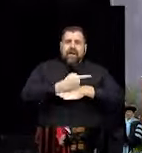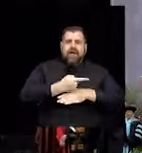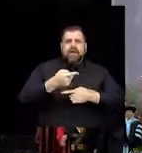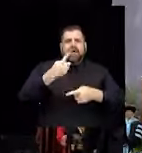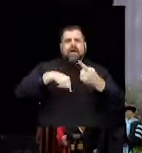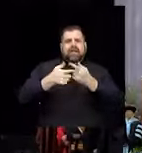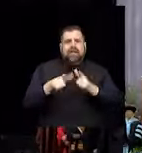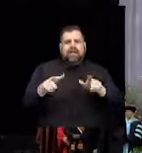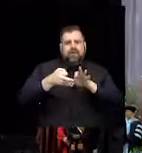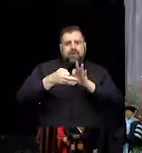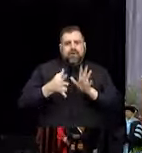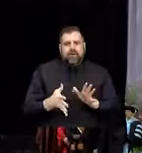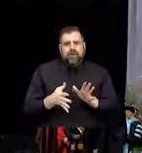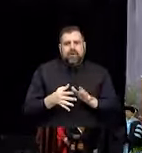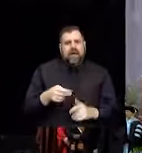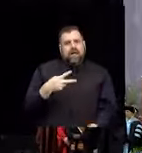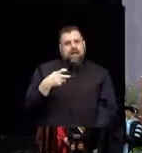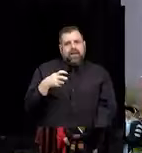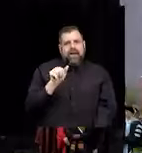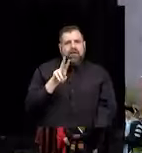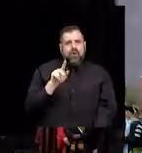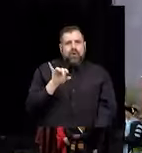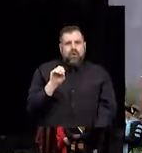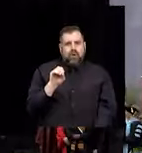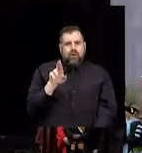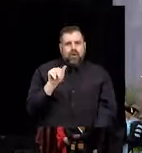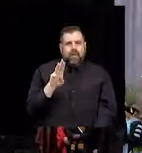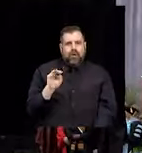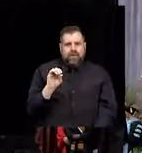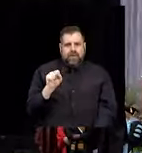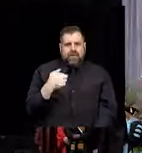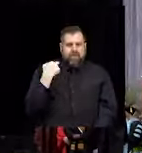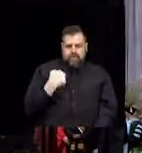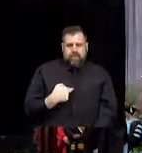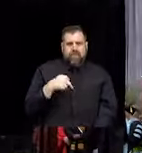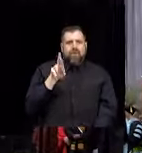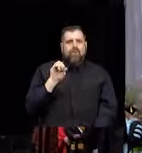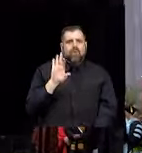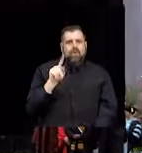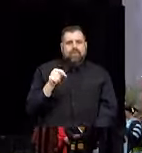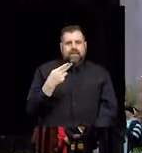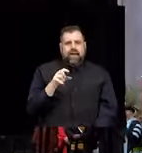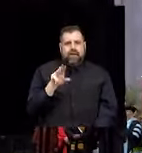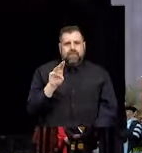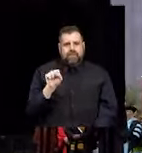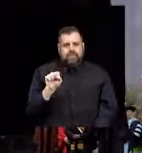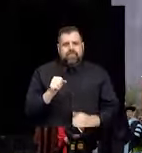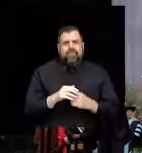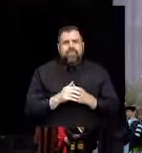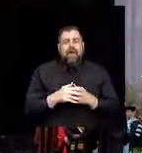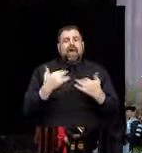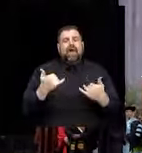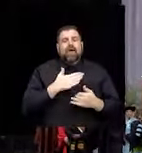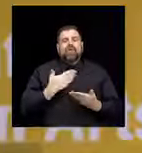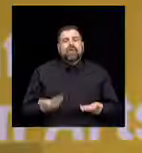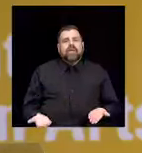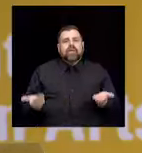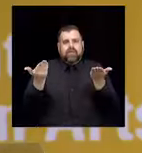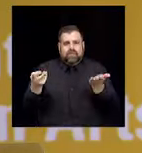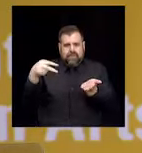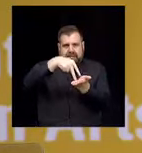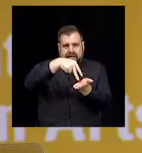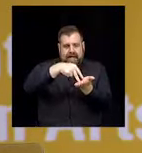language interpreters Antonio Ramos and Robert Helms. And now, please stand and give